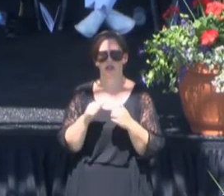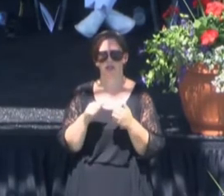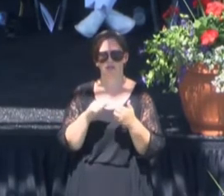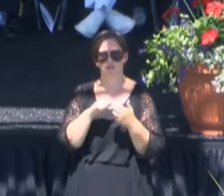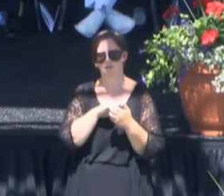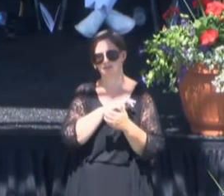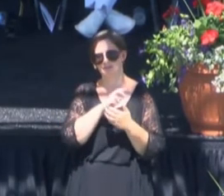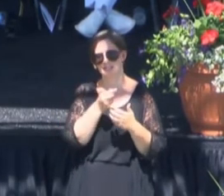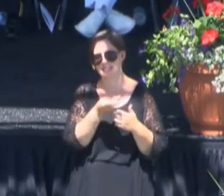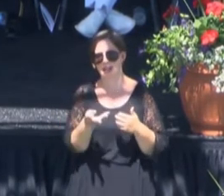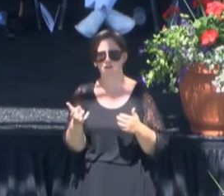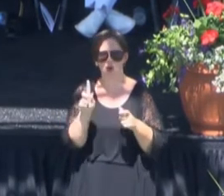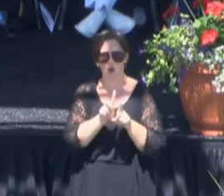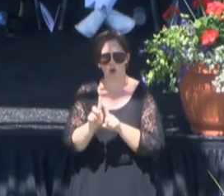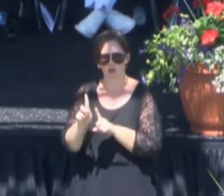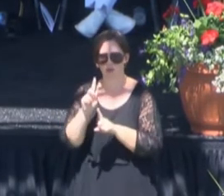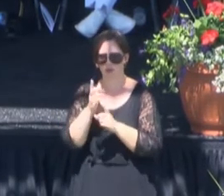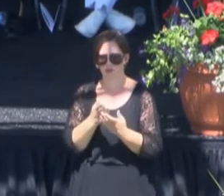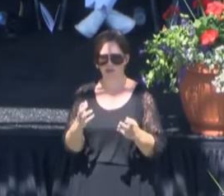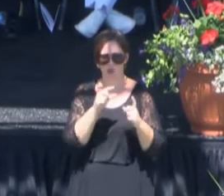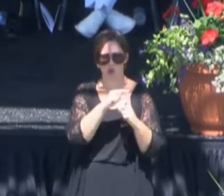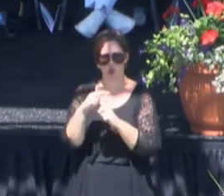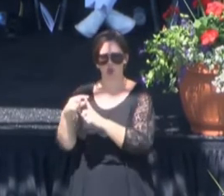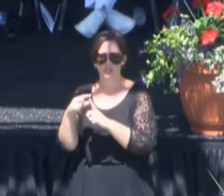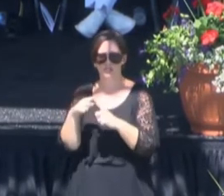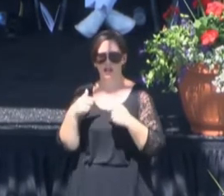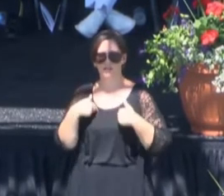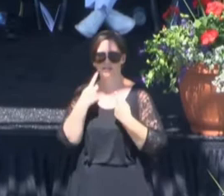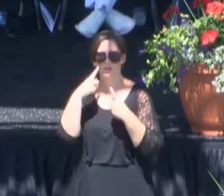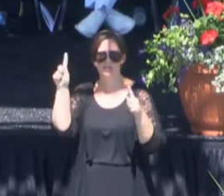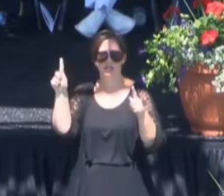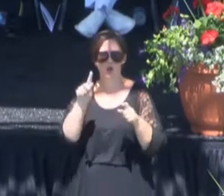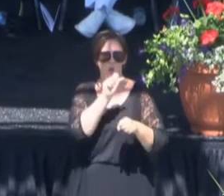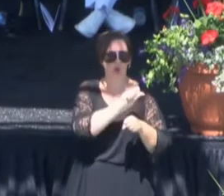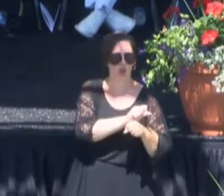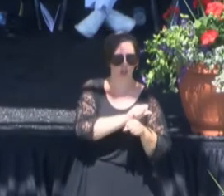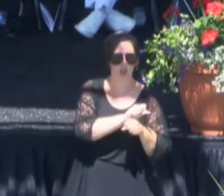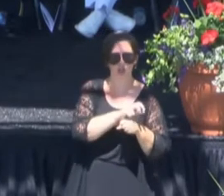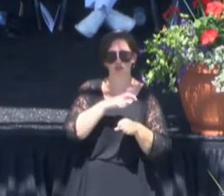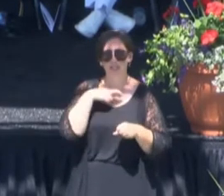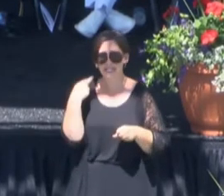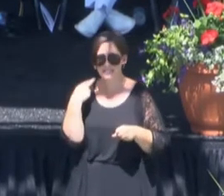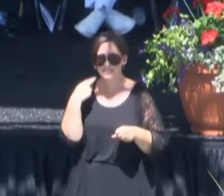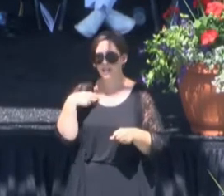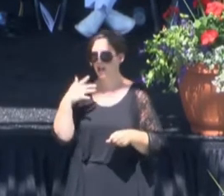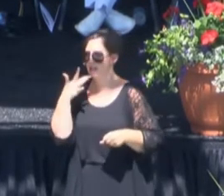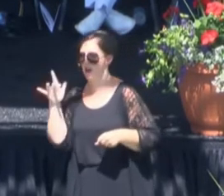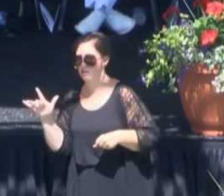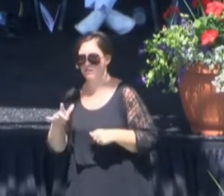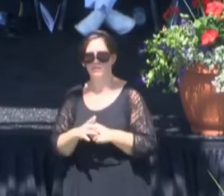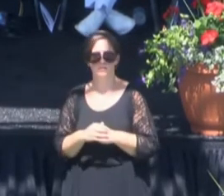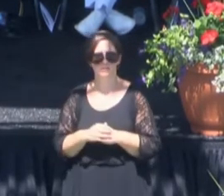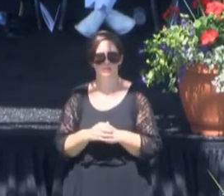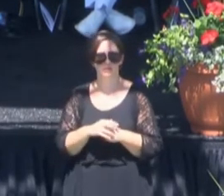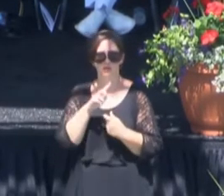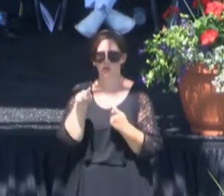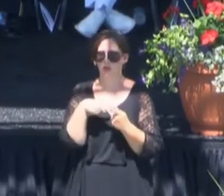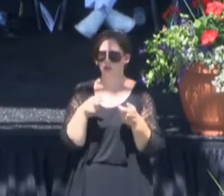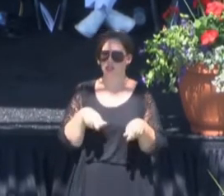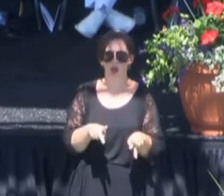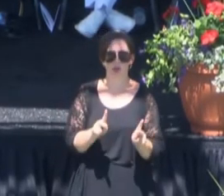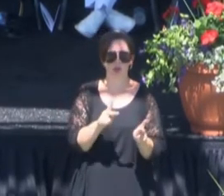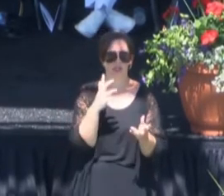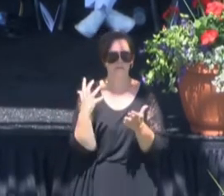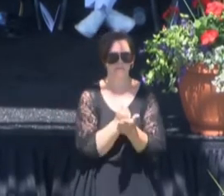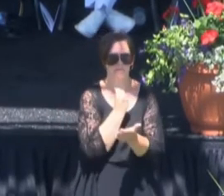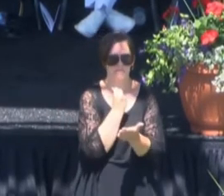that I can attribute my success: work, risk, and luck. When opportunity comes, seize